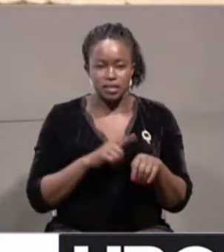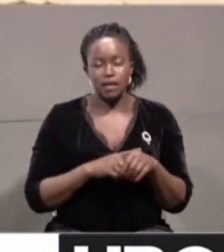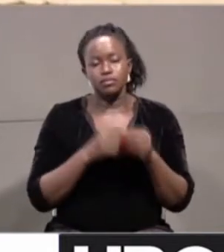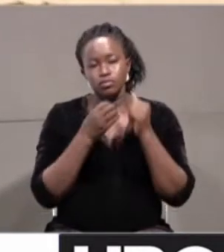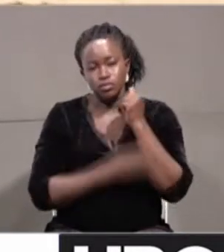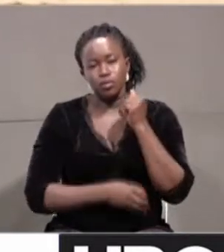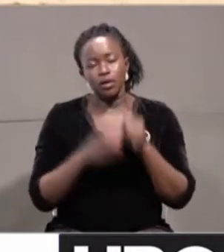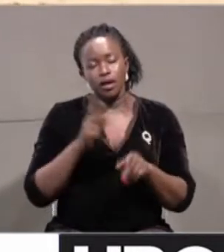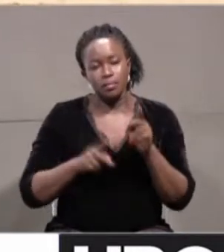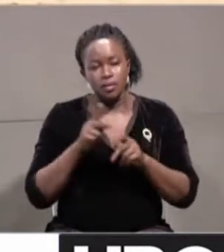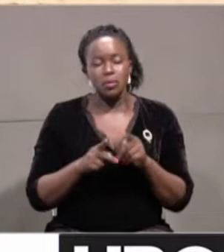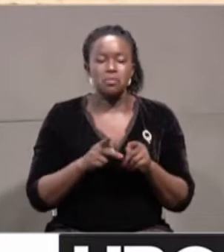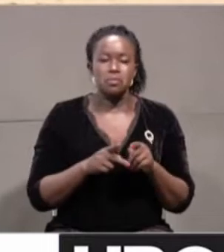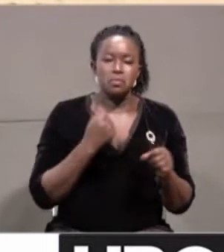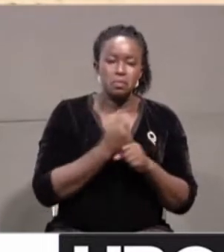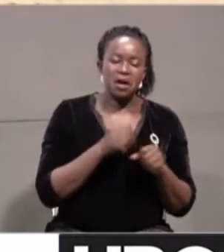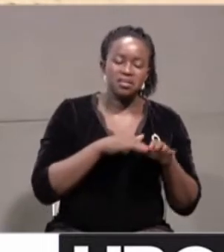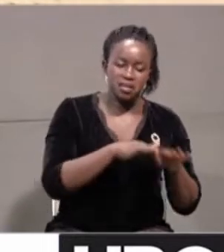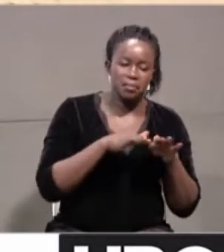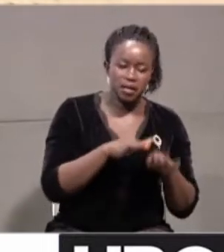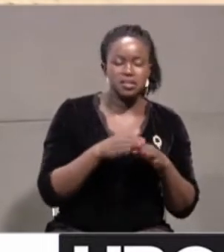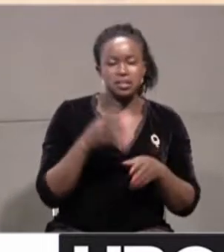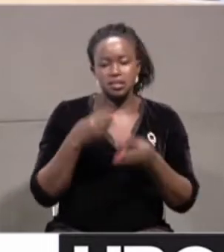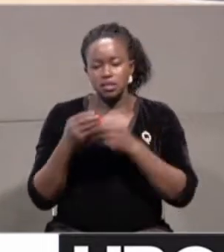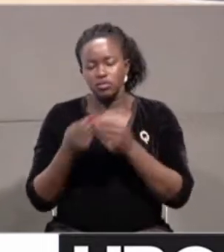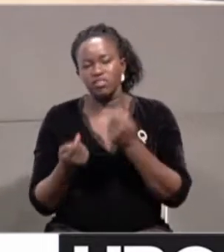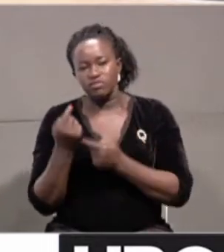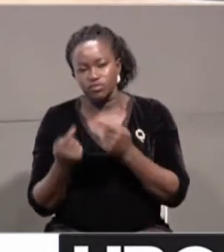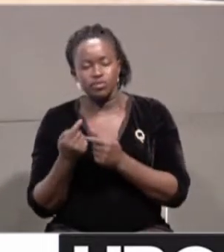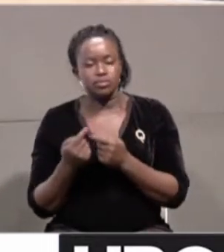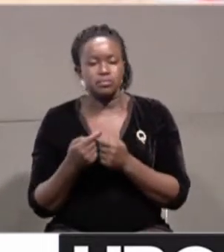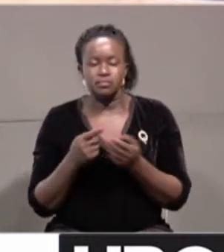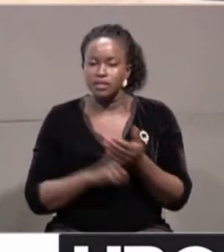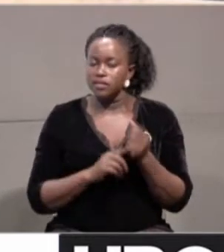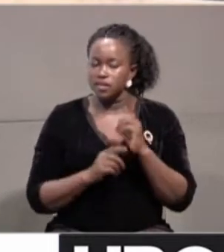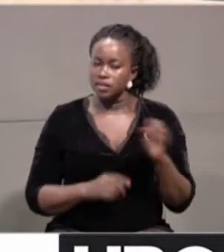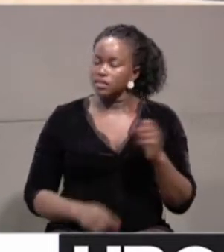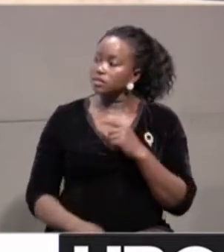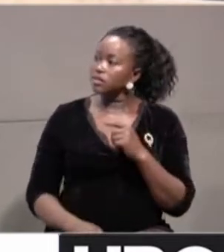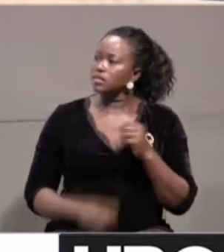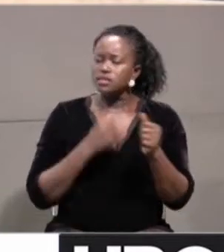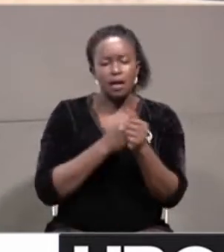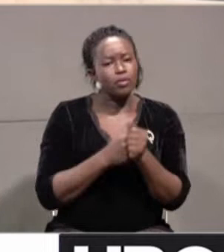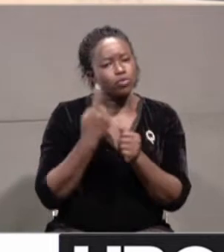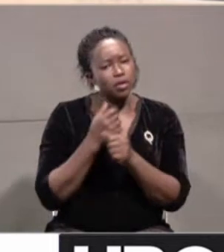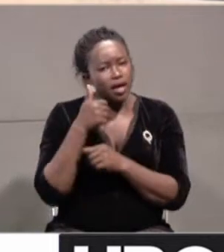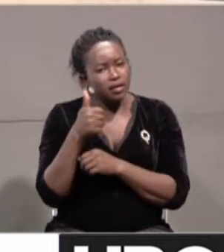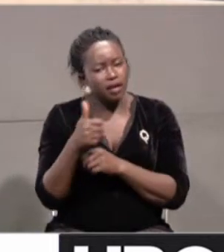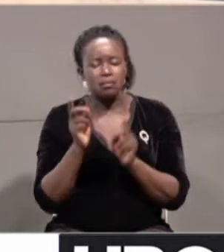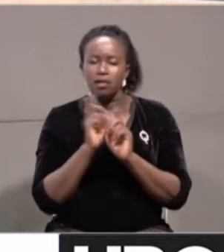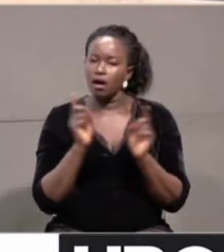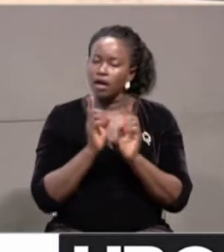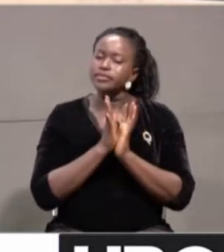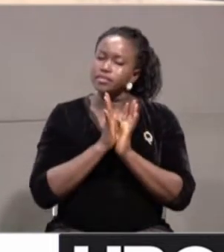memusinga abaweje abafumba chapati abafumba emmere teganyula mba enyali mboka teyamba